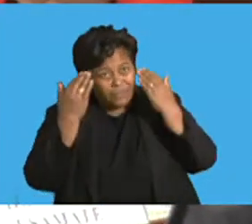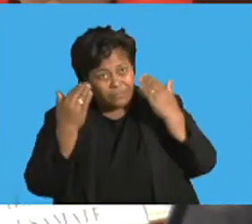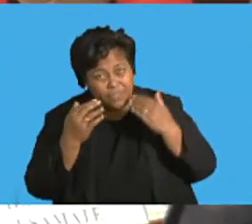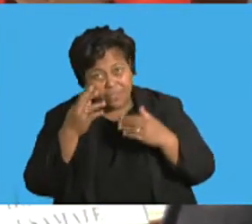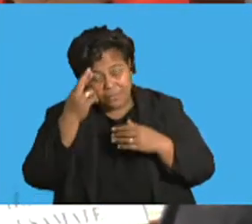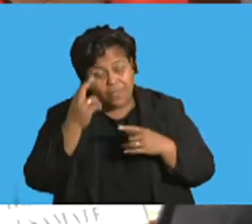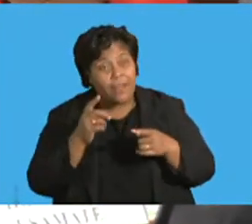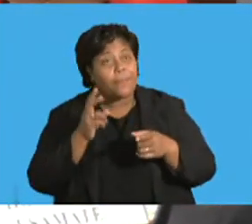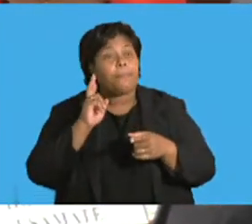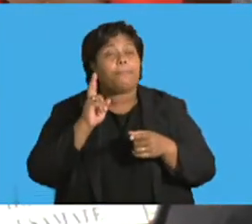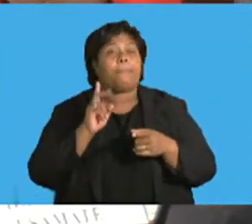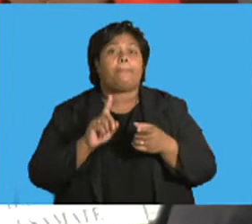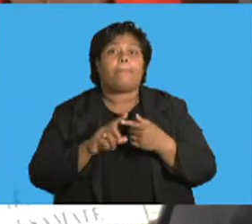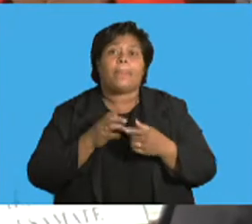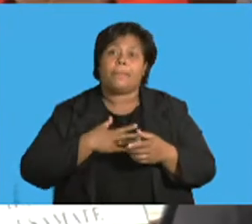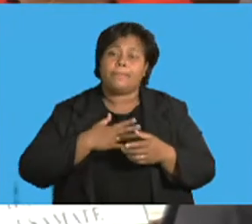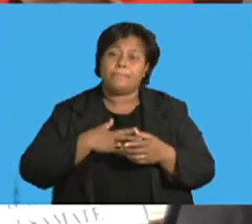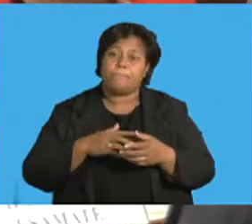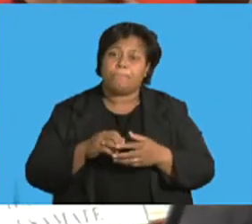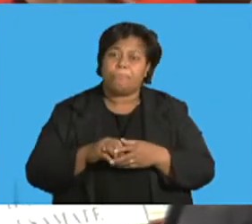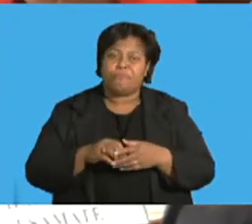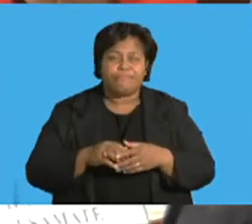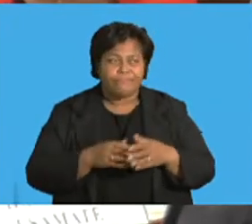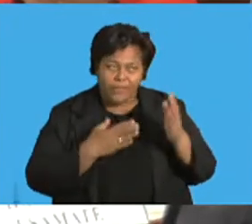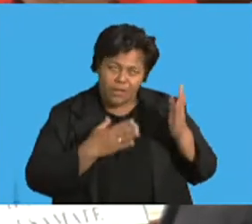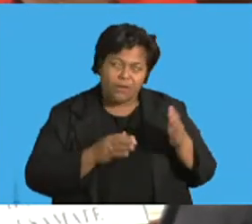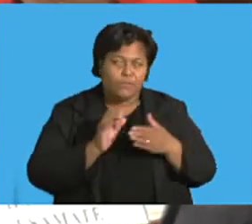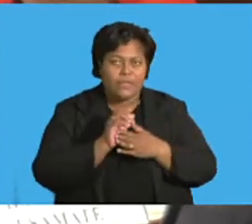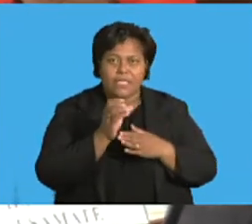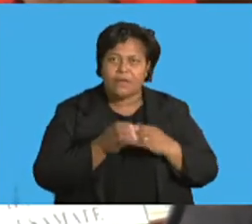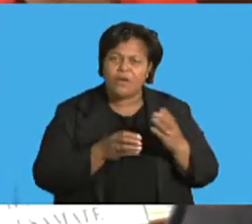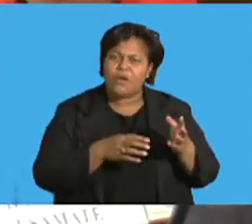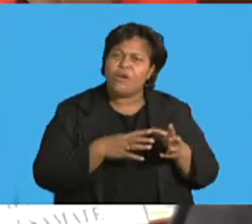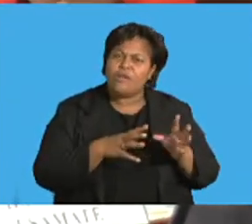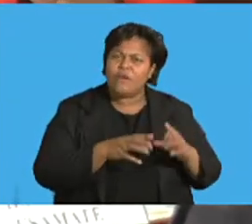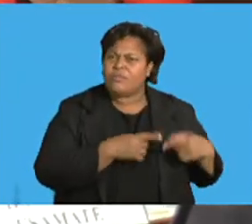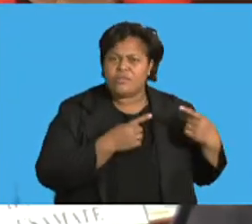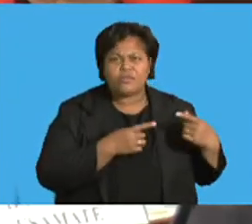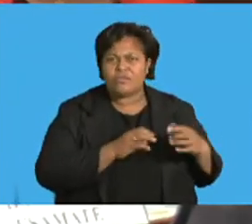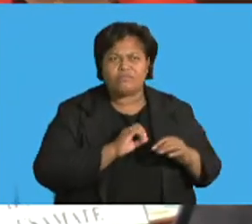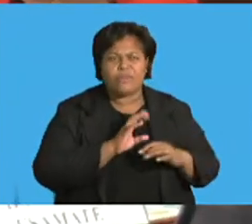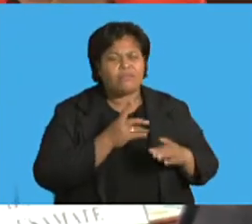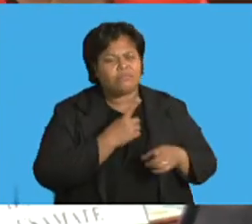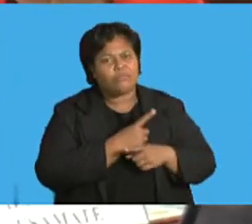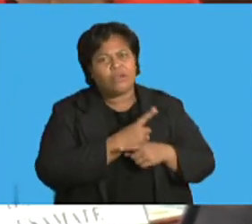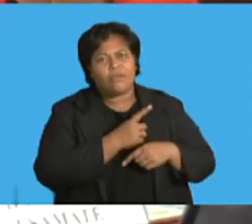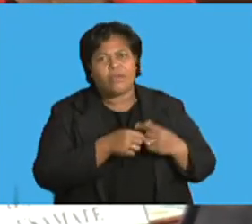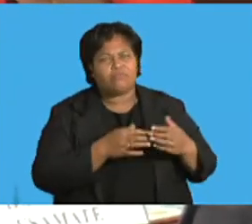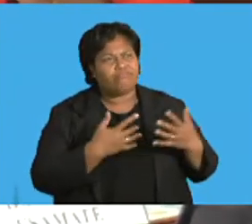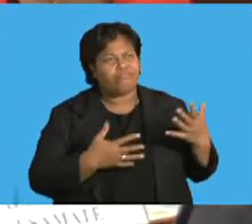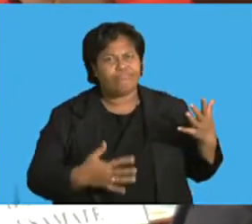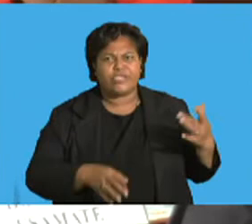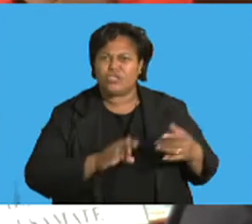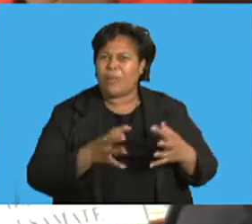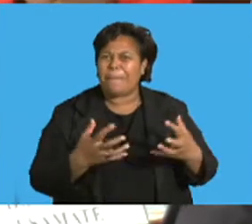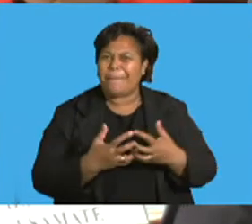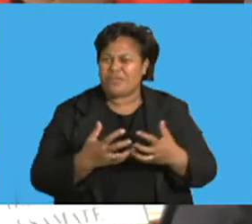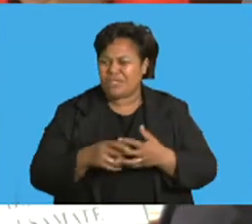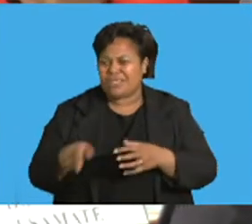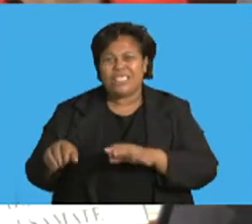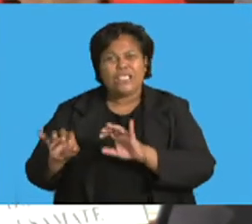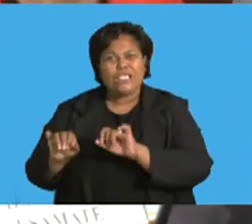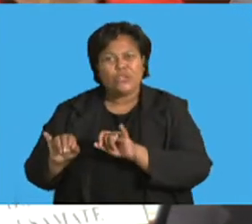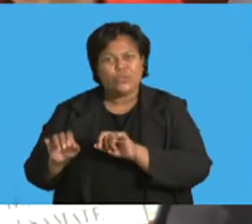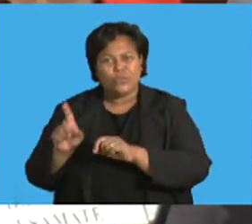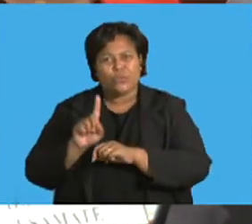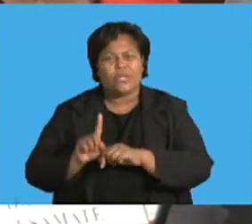again, Honourable Leader of Opposition talked about commission inquiry, etc. I mean, completely irrelevant. Mr. Speaker, sir, the